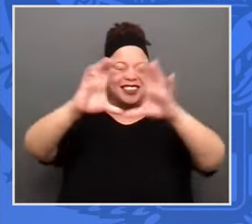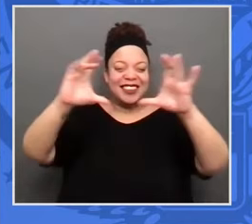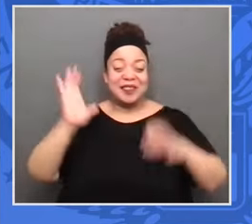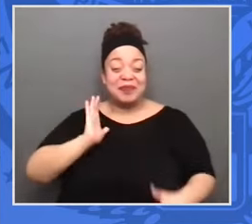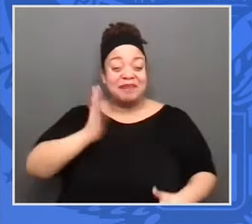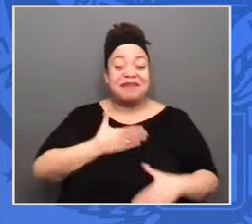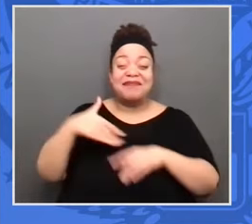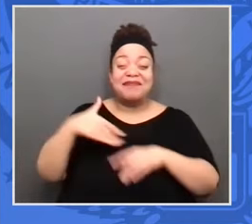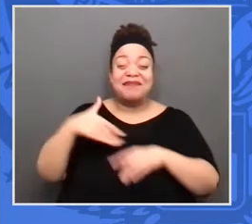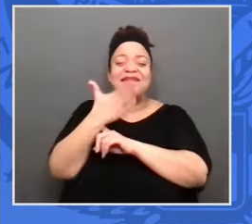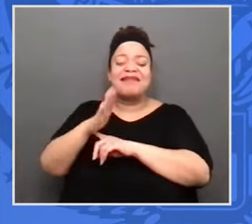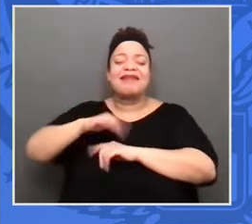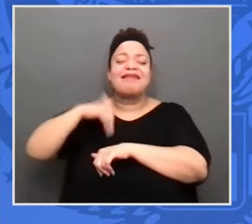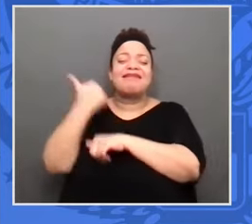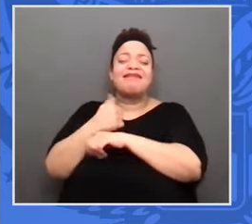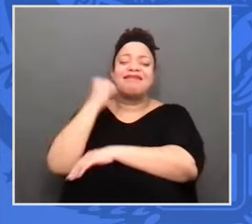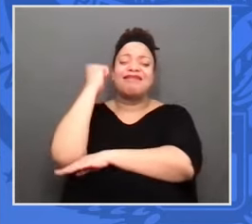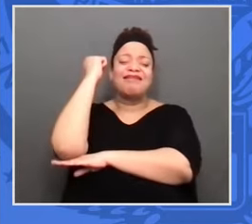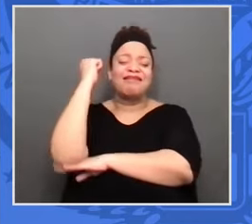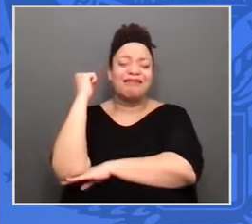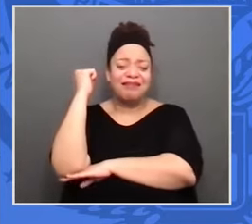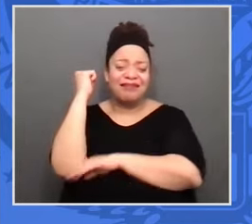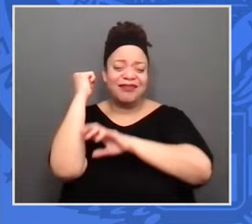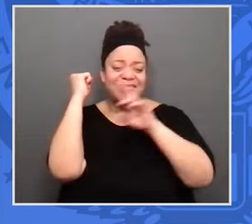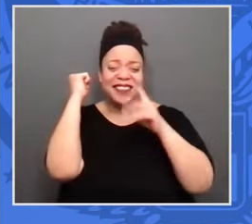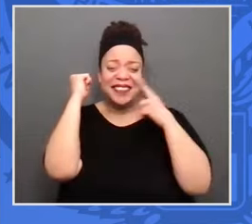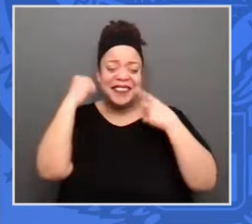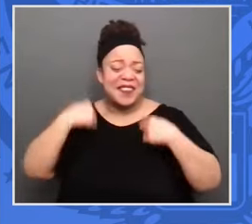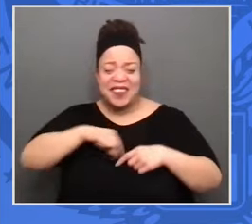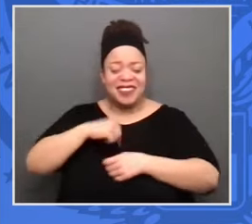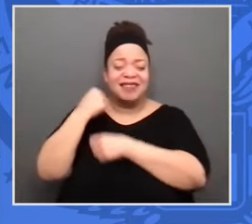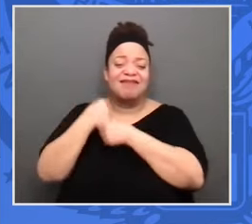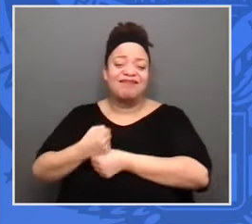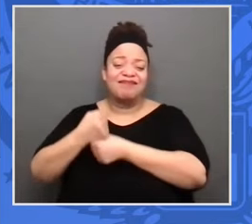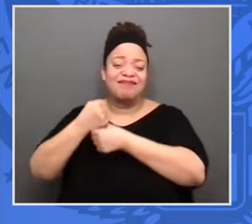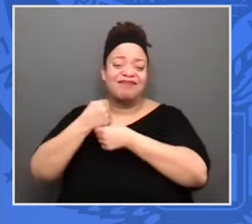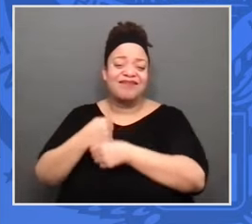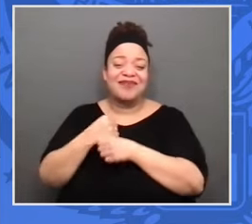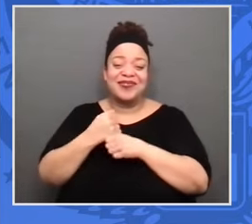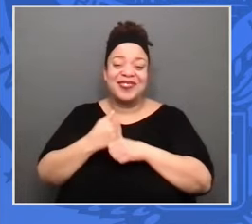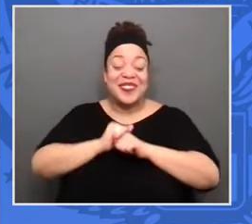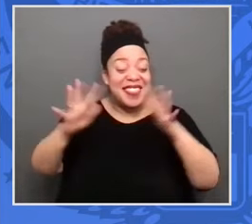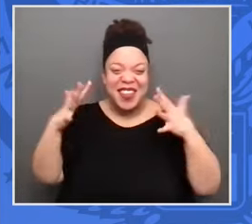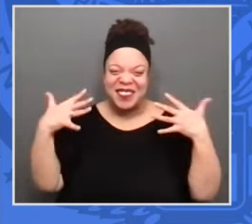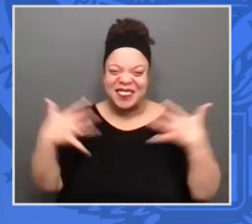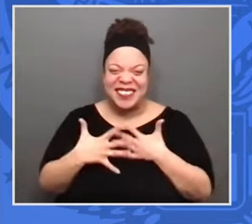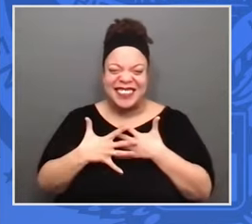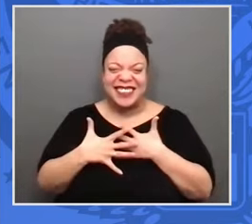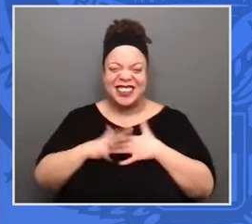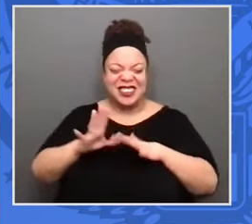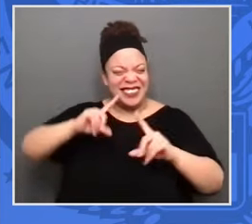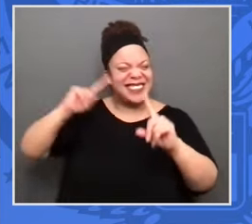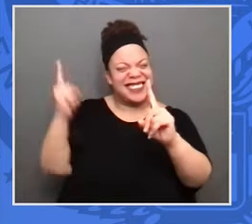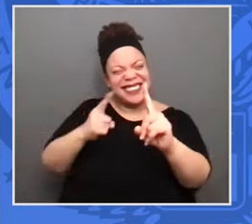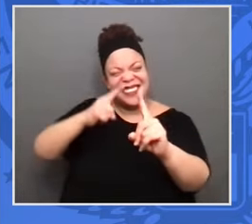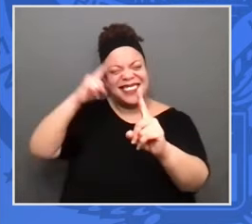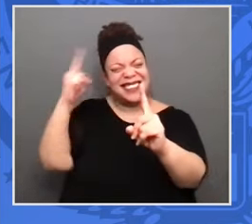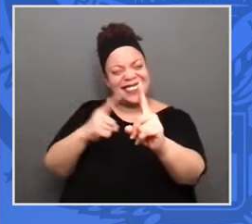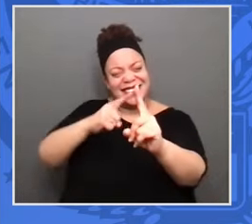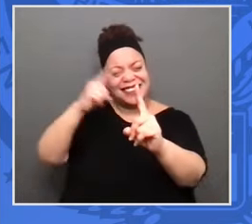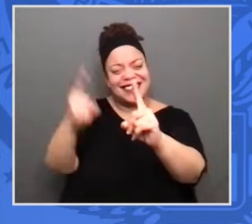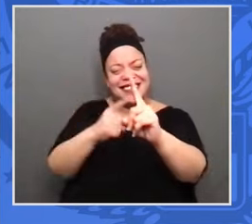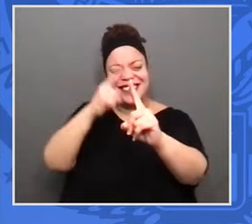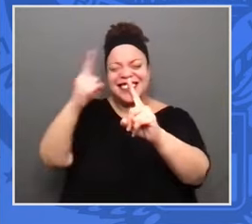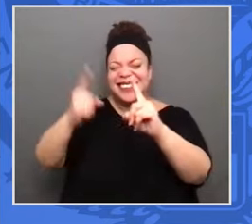and ambitious. We are undaunted in our belief that we shall overcome, that